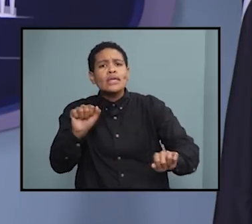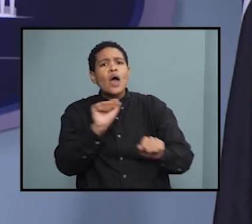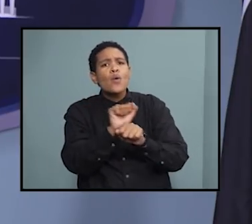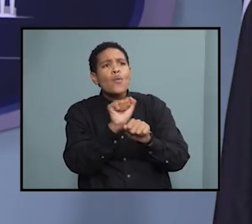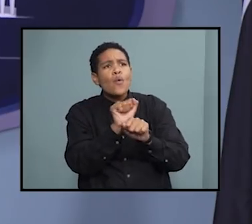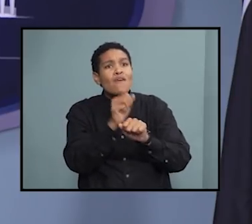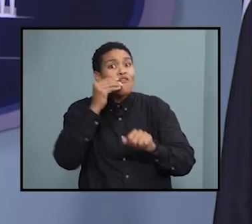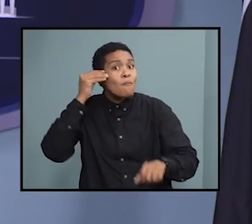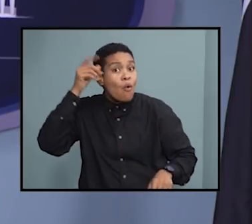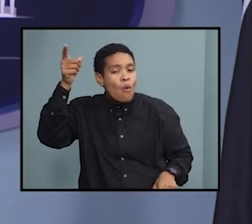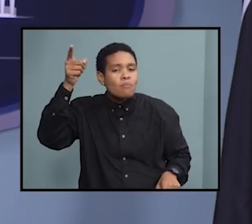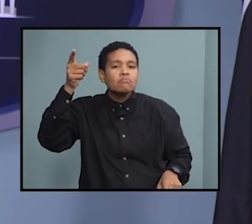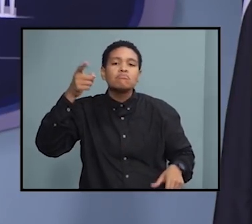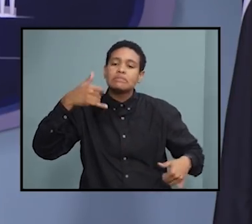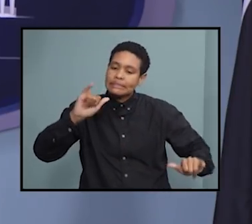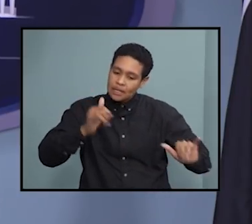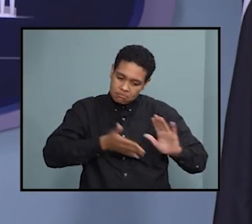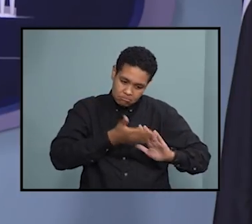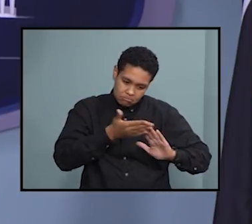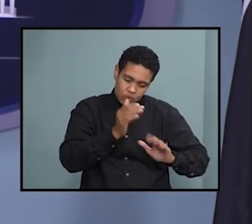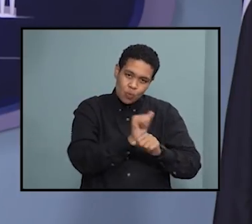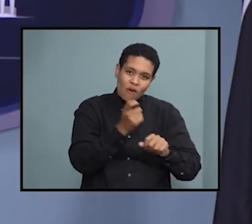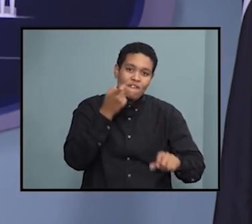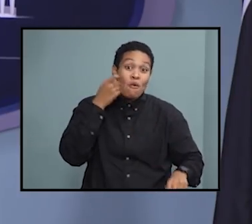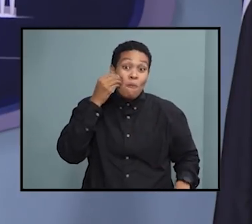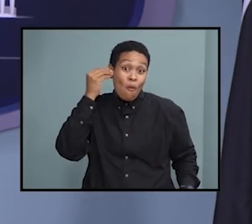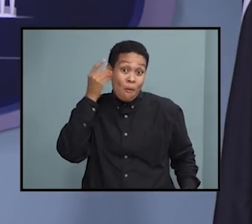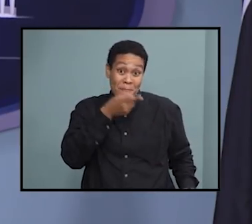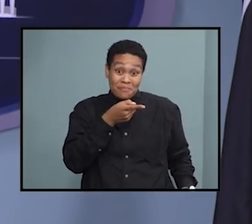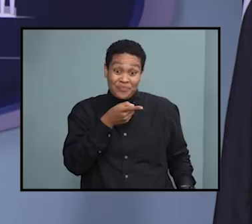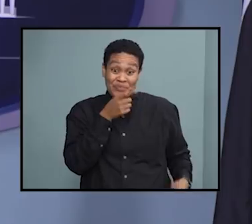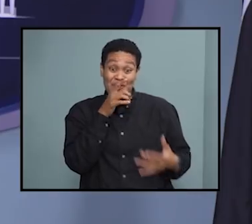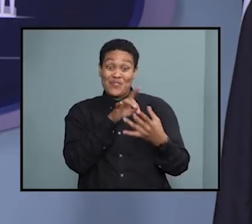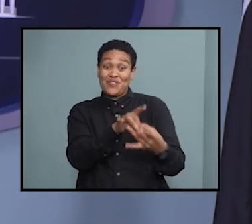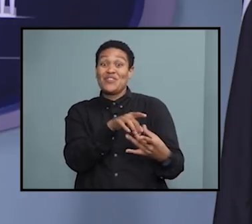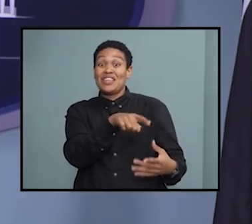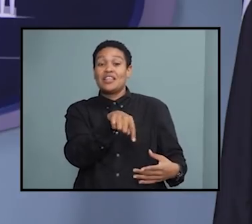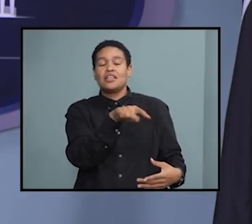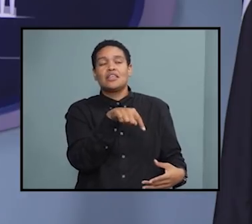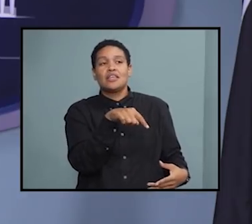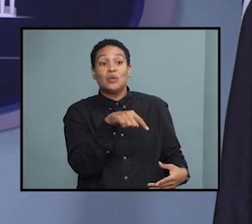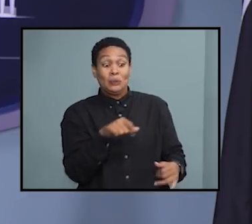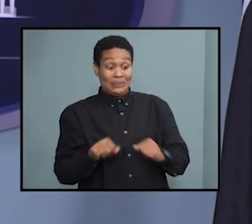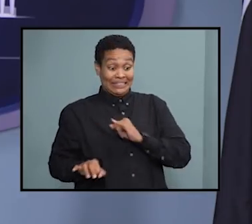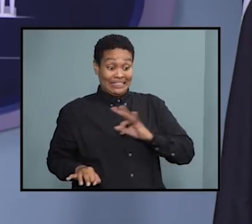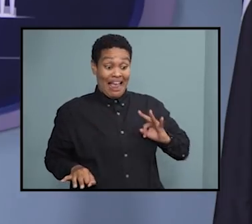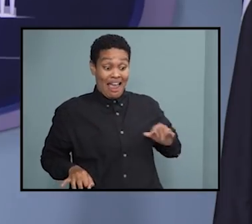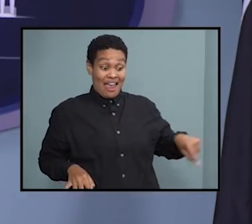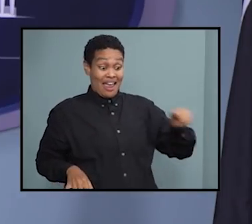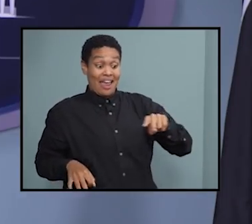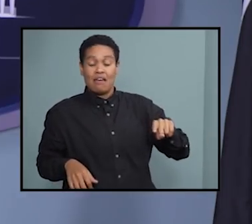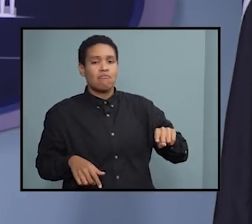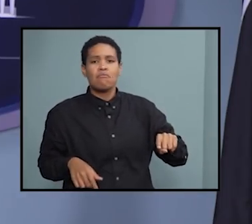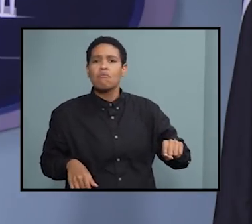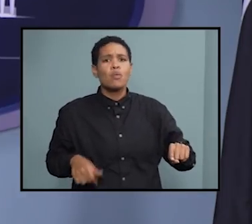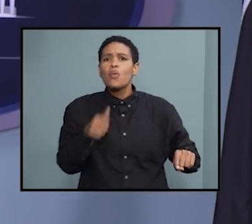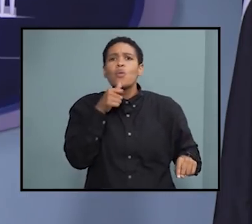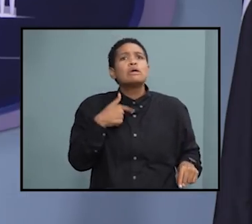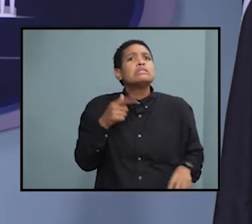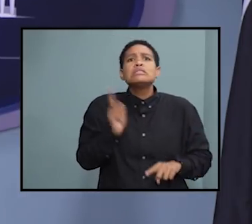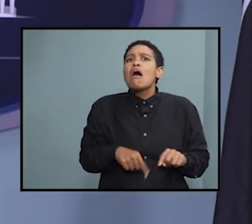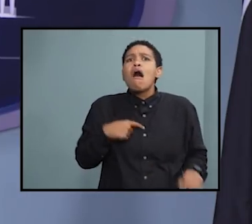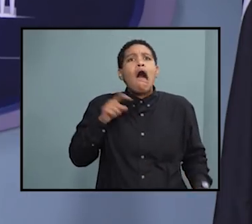from home to work from home. And in relation to an employee who is not able to work